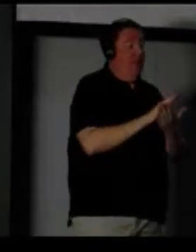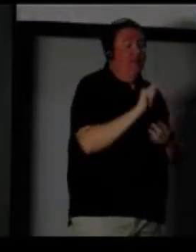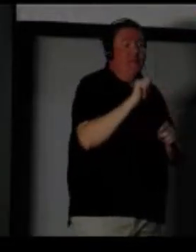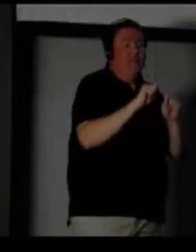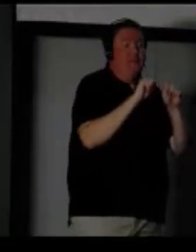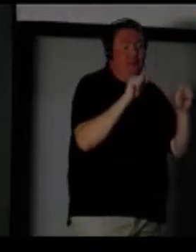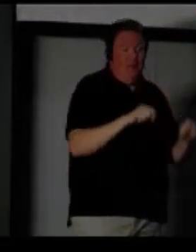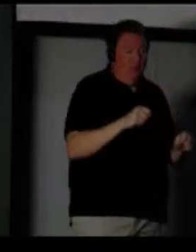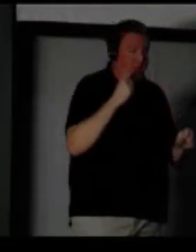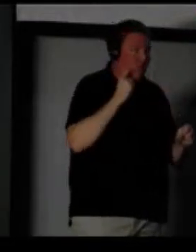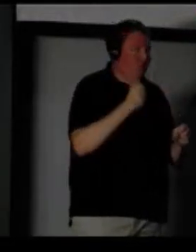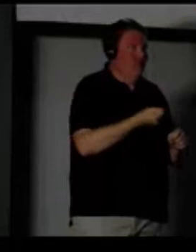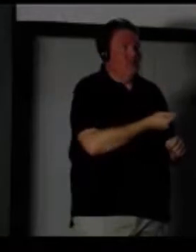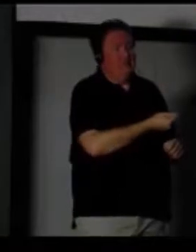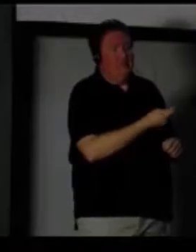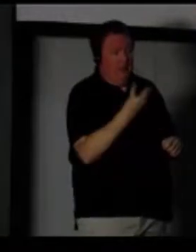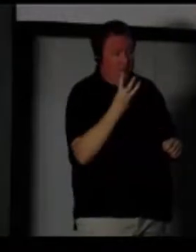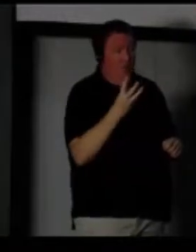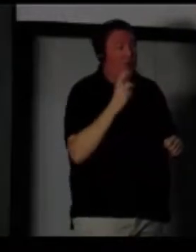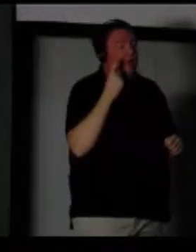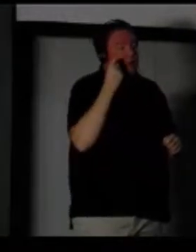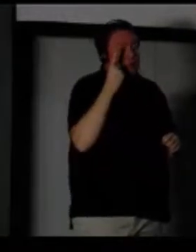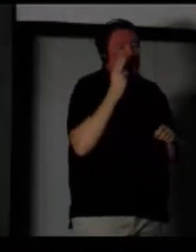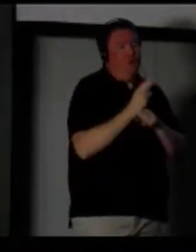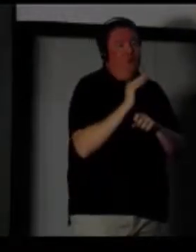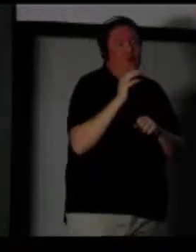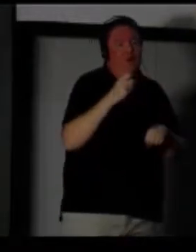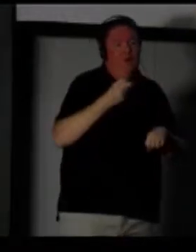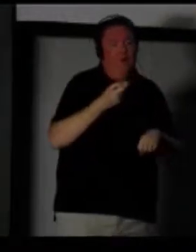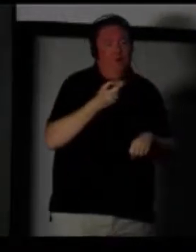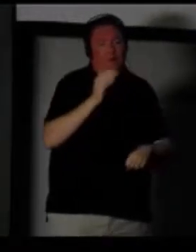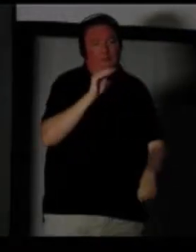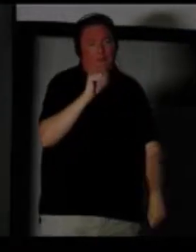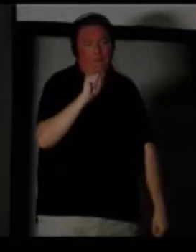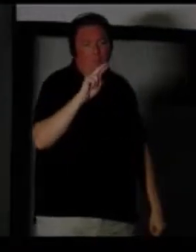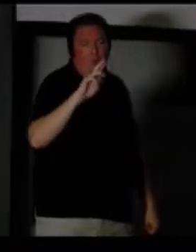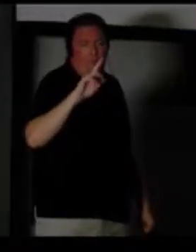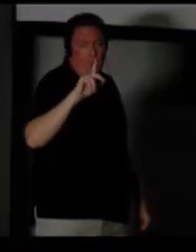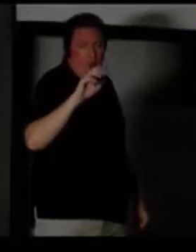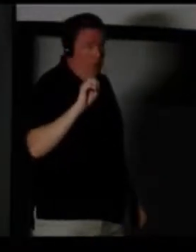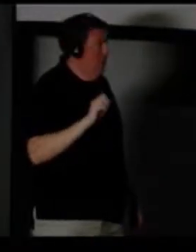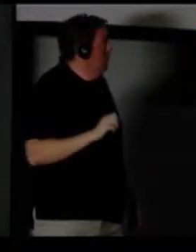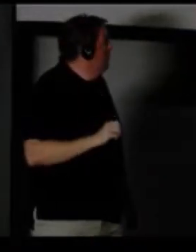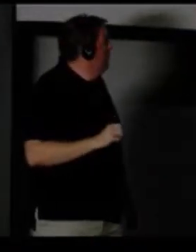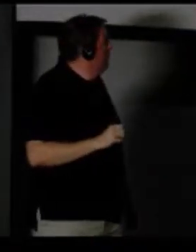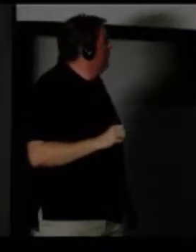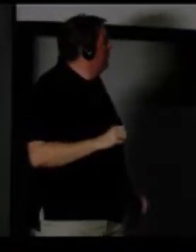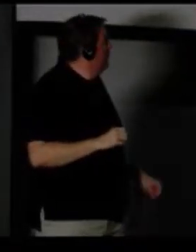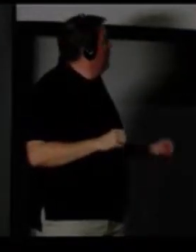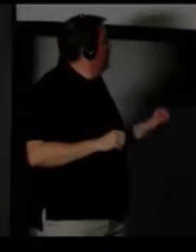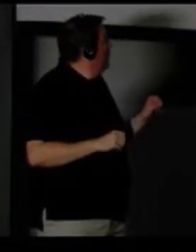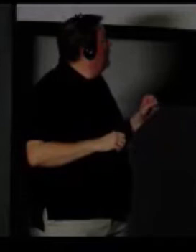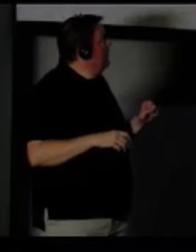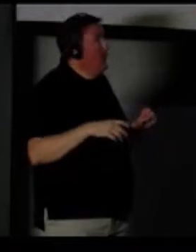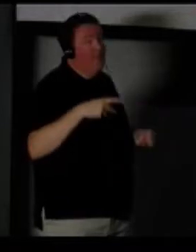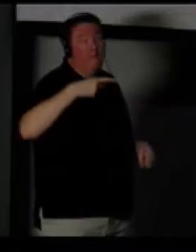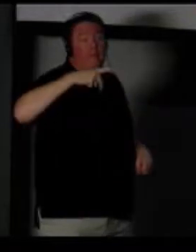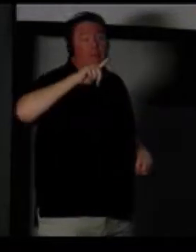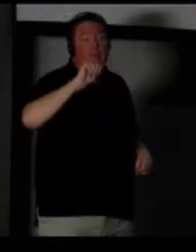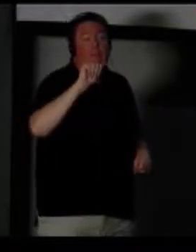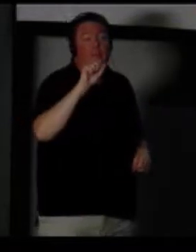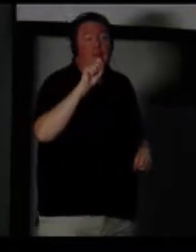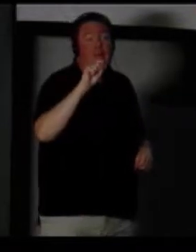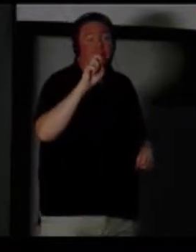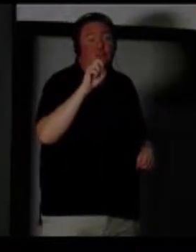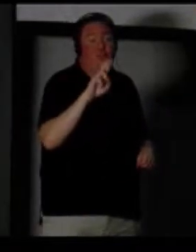in multiple marble examples. And I'm just showing you the example of that plaster model, that is the